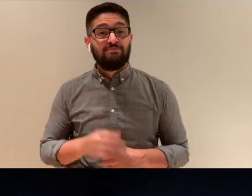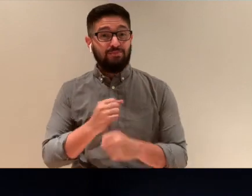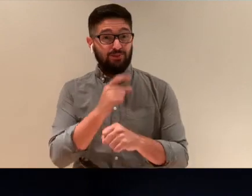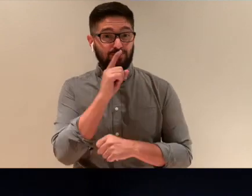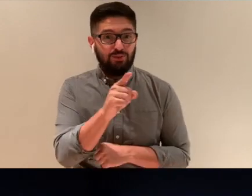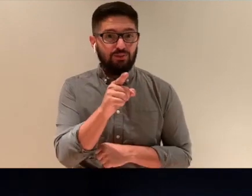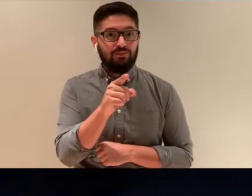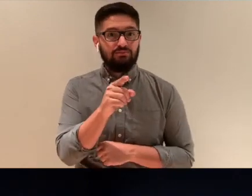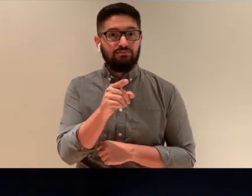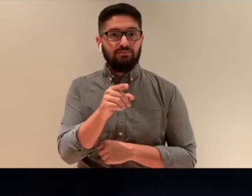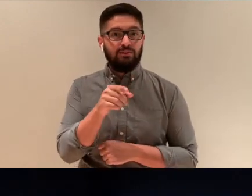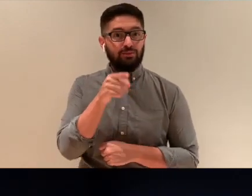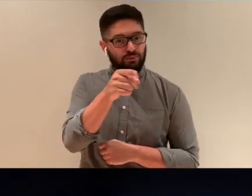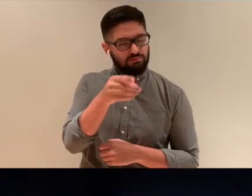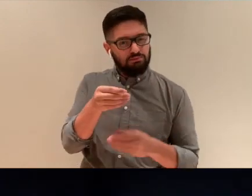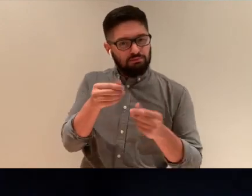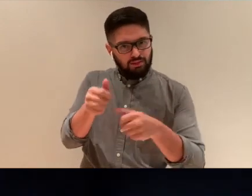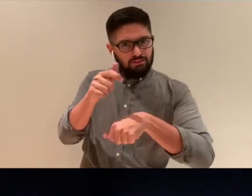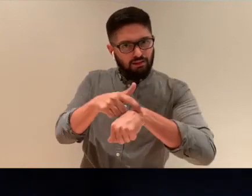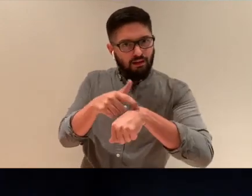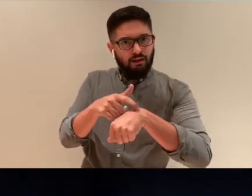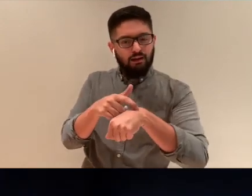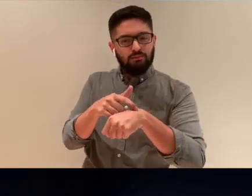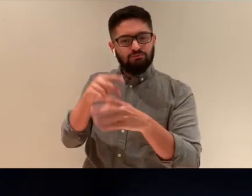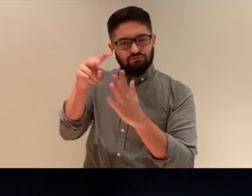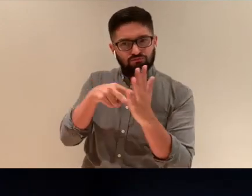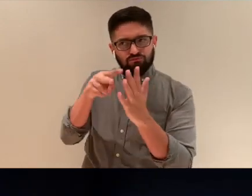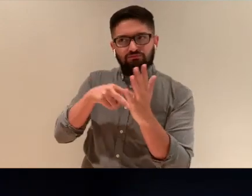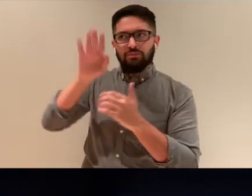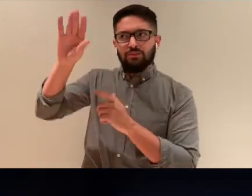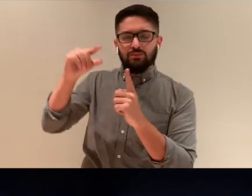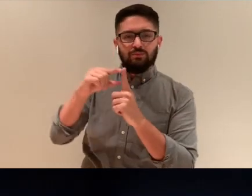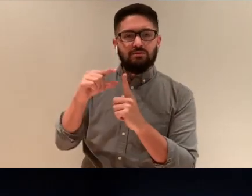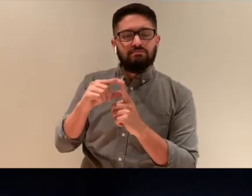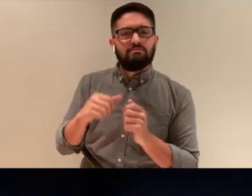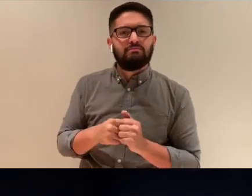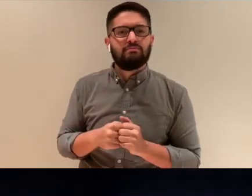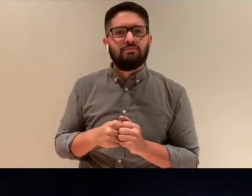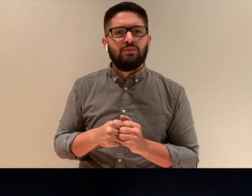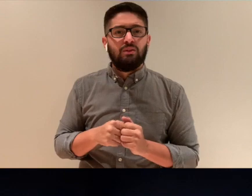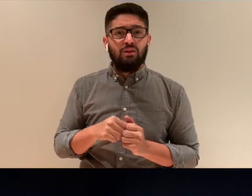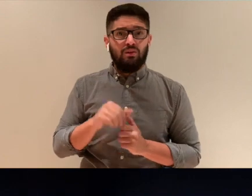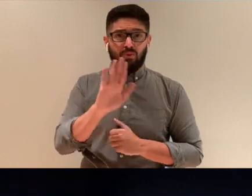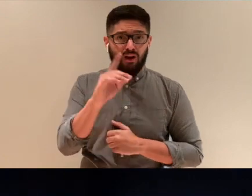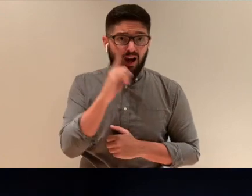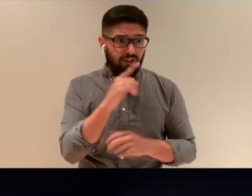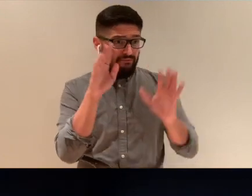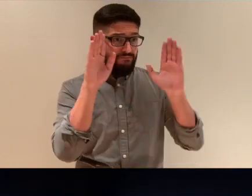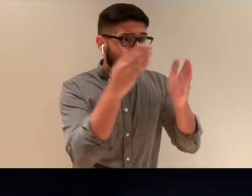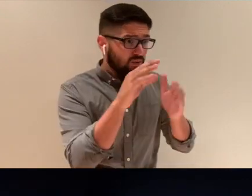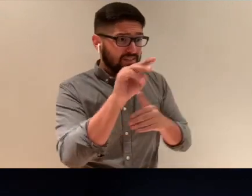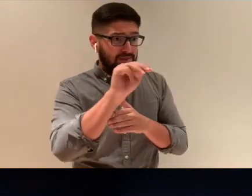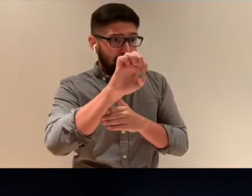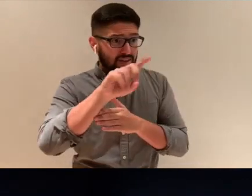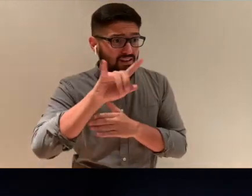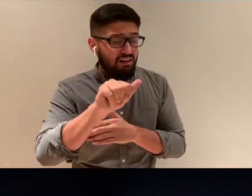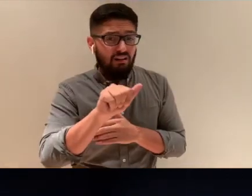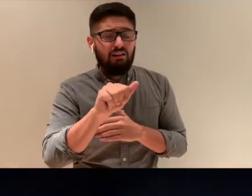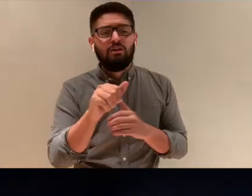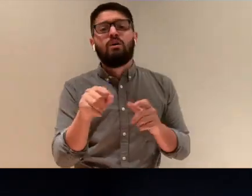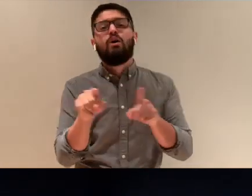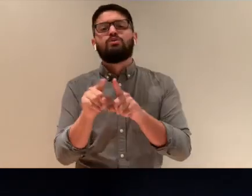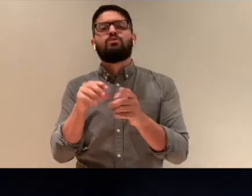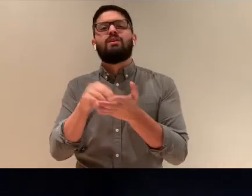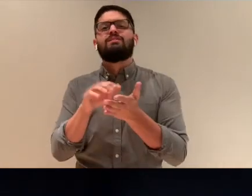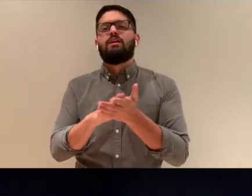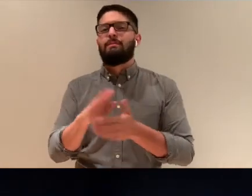be sure that you're spending time in God's word. So don't fix your eyes on the media,